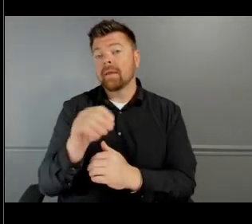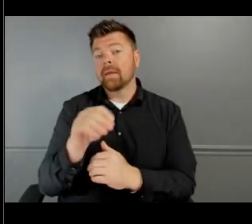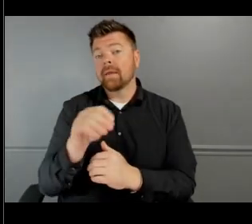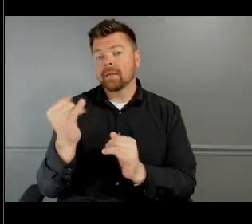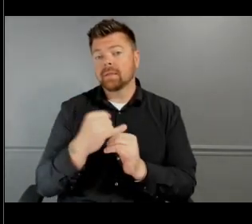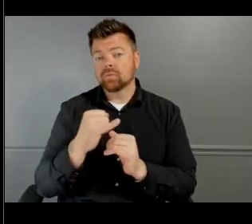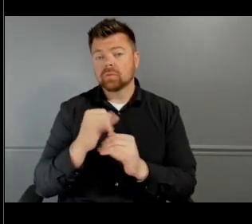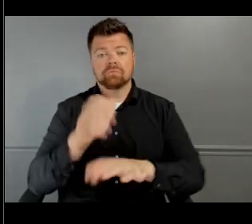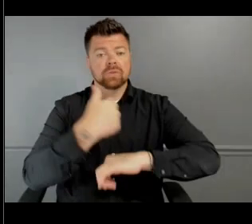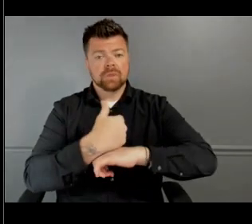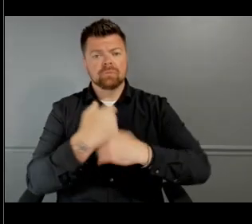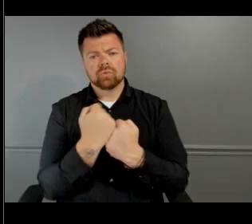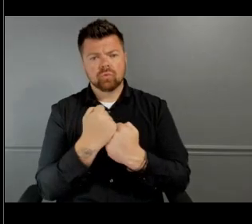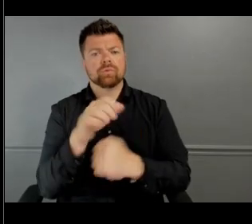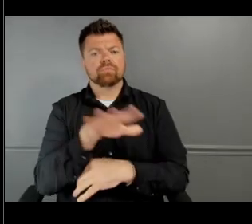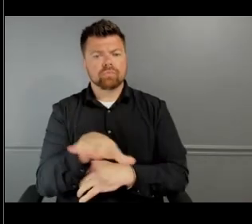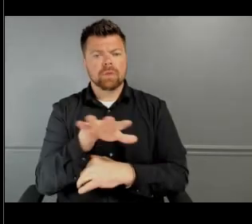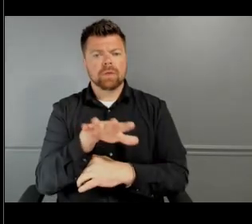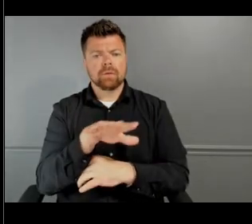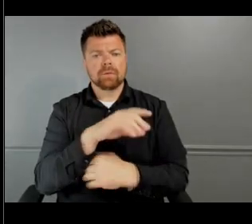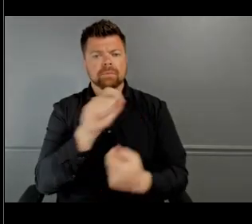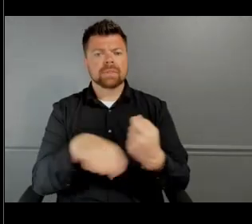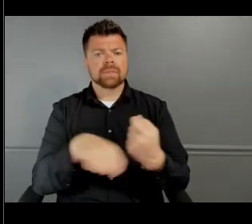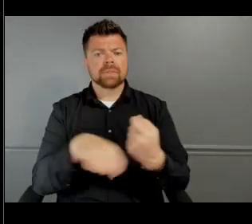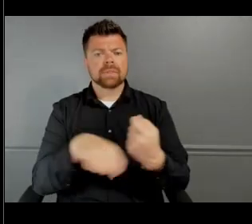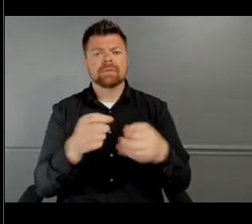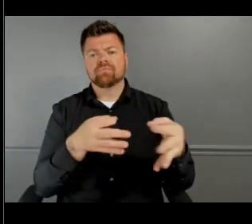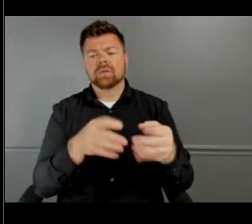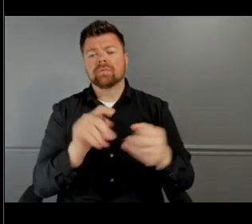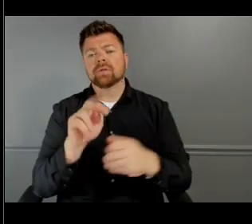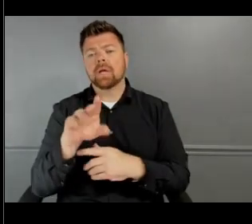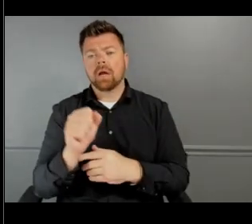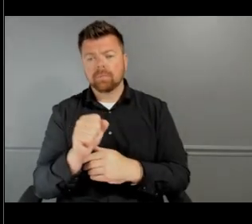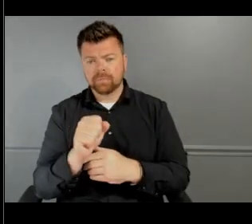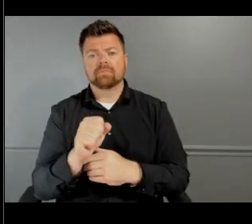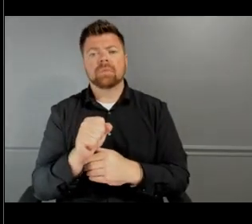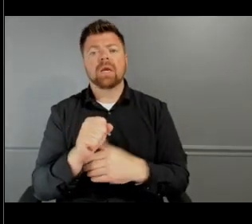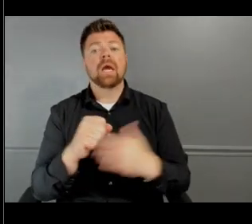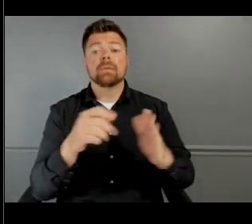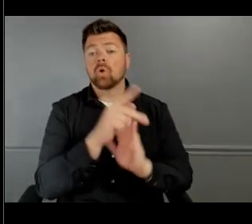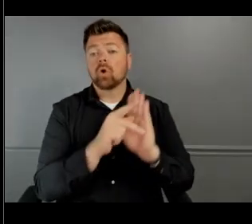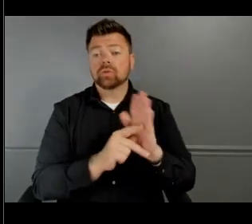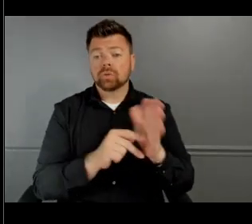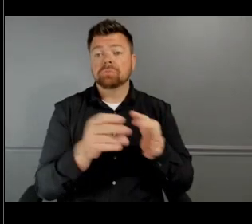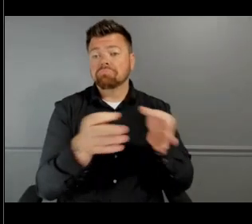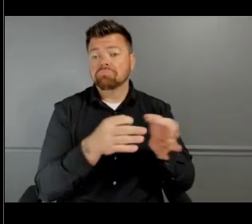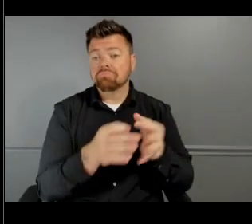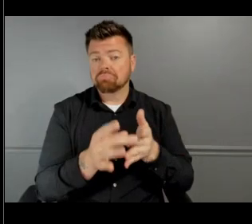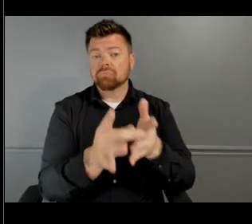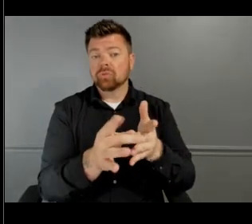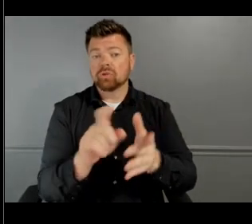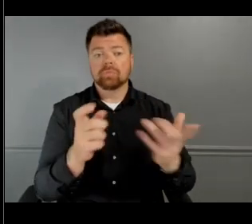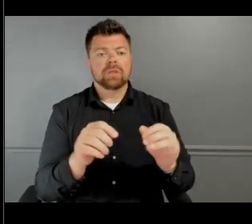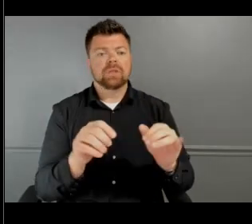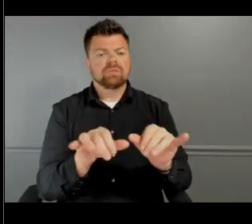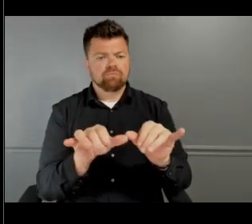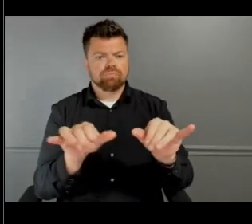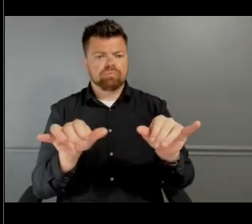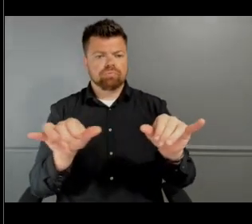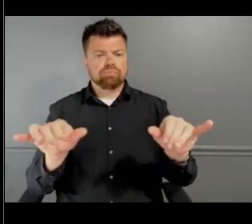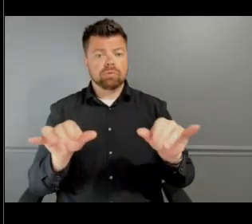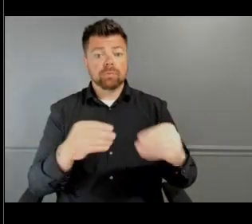48-inch reinforced areas specified for tubs in the guidelines should be enlarged